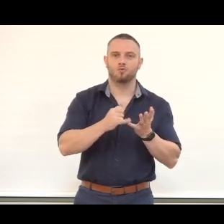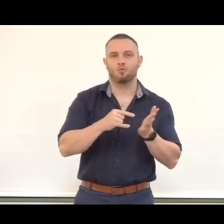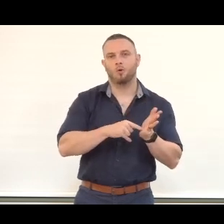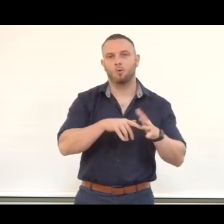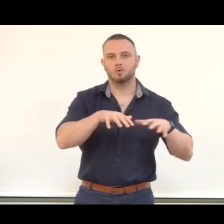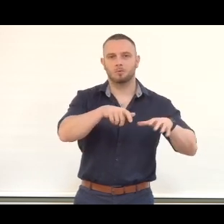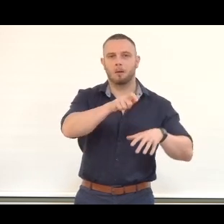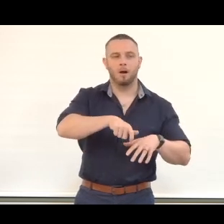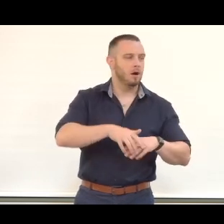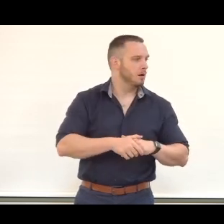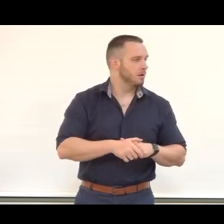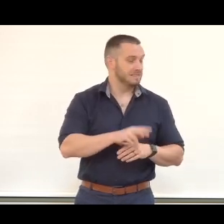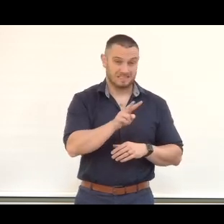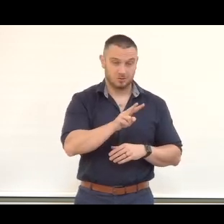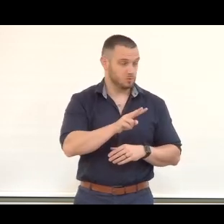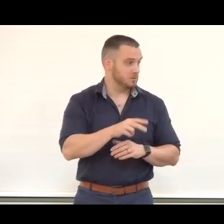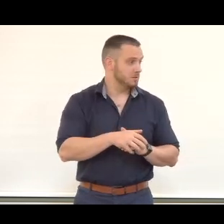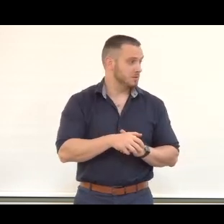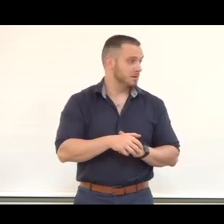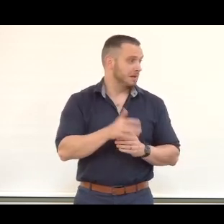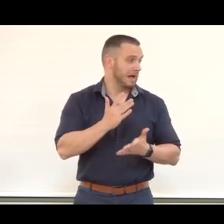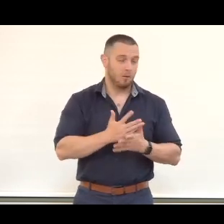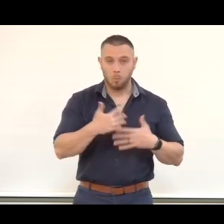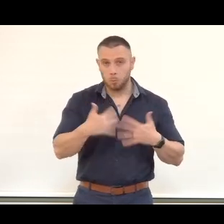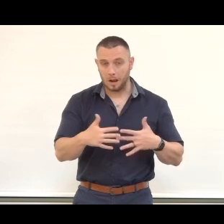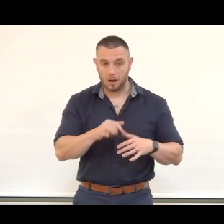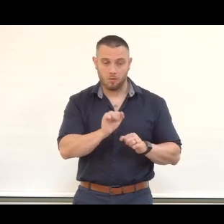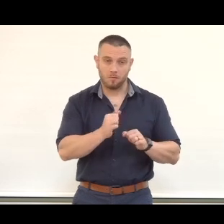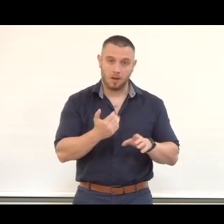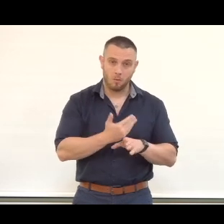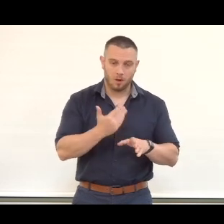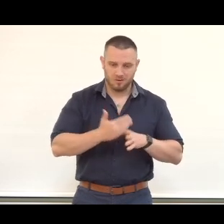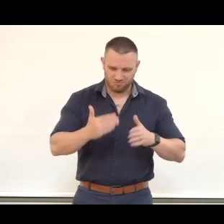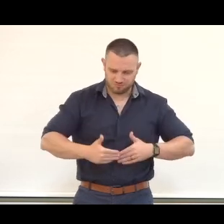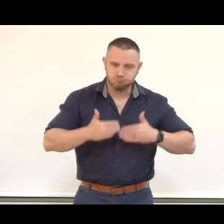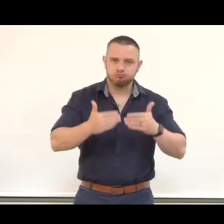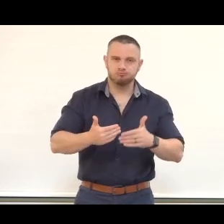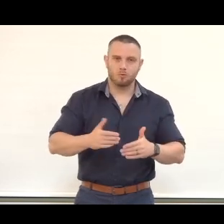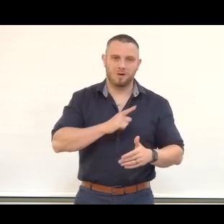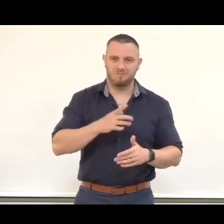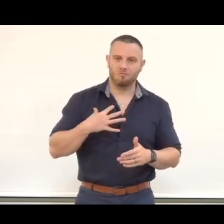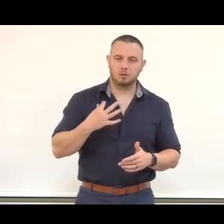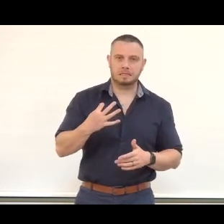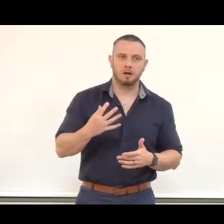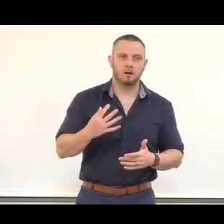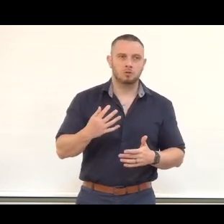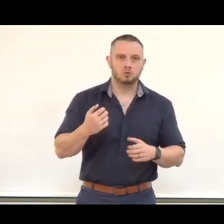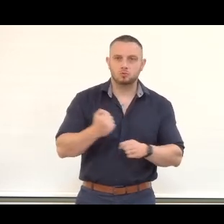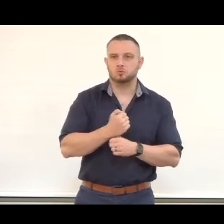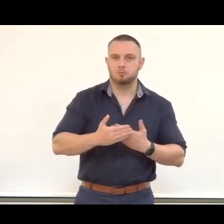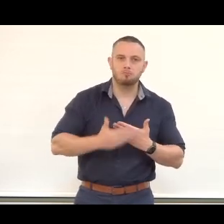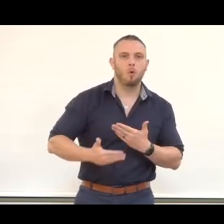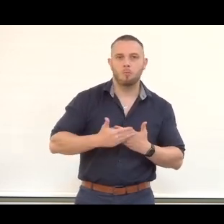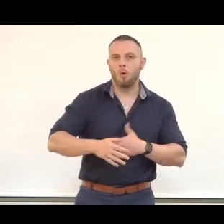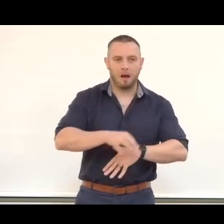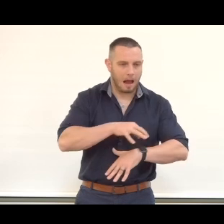and Hannah, both of which really excelled in kind of going beyond themselves, but just voluntarily doing way more